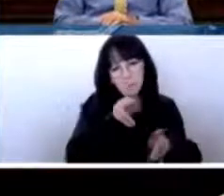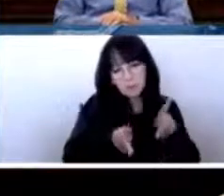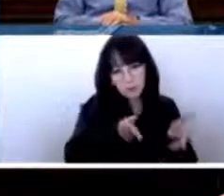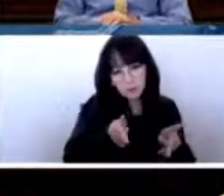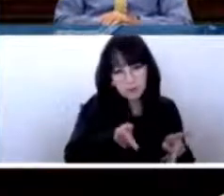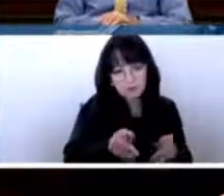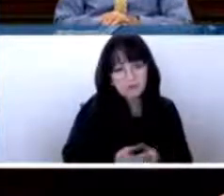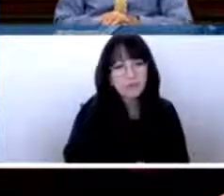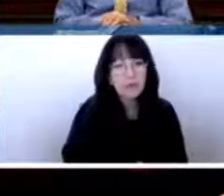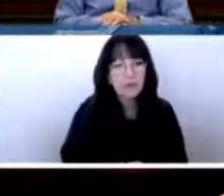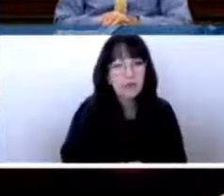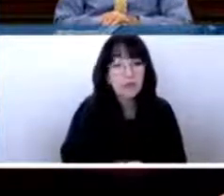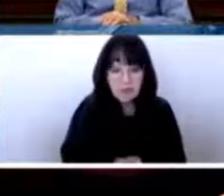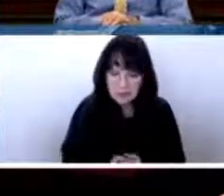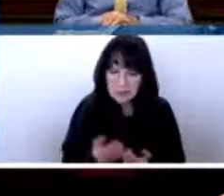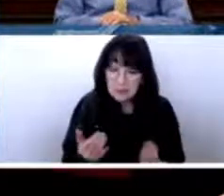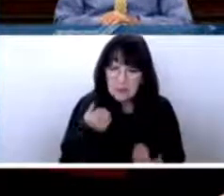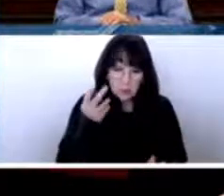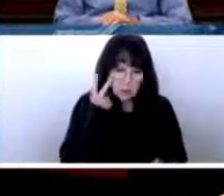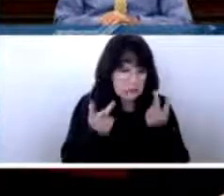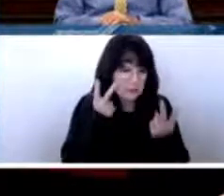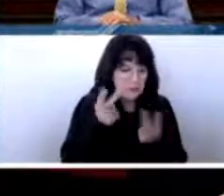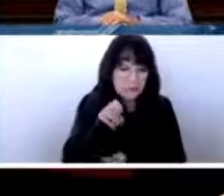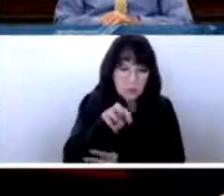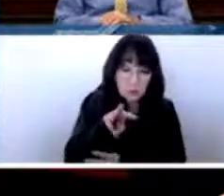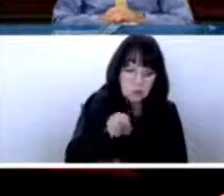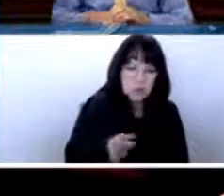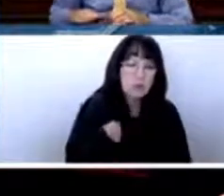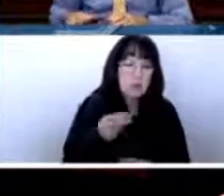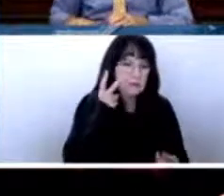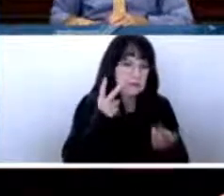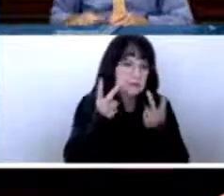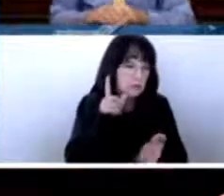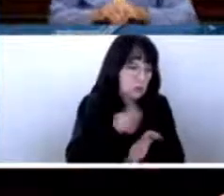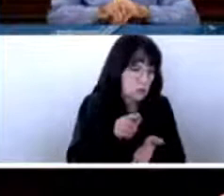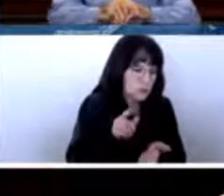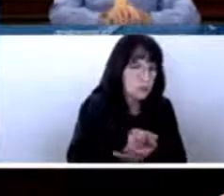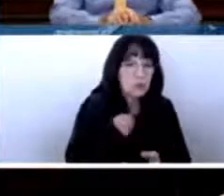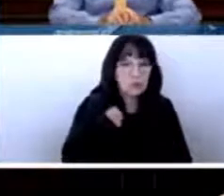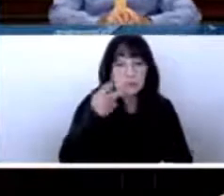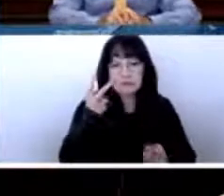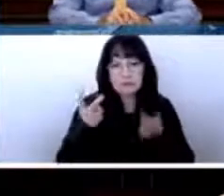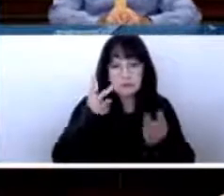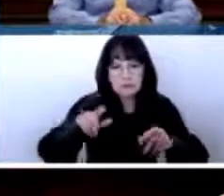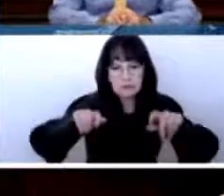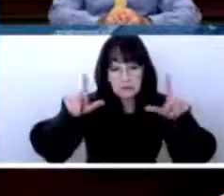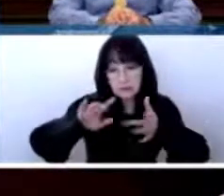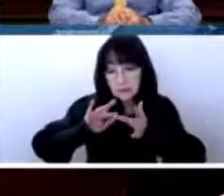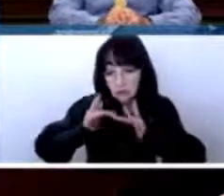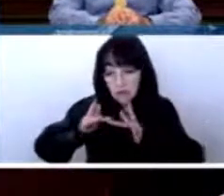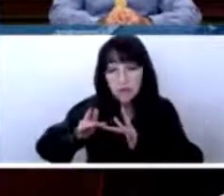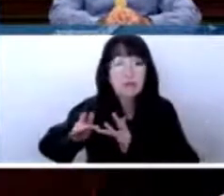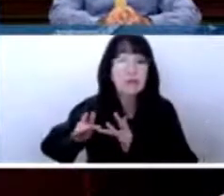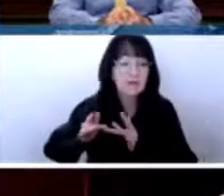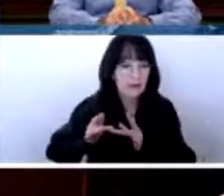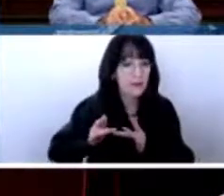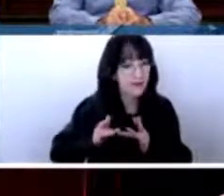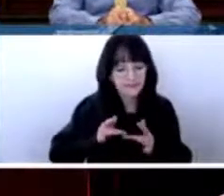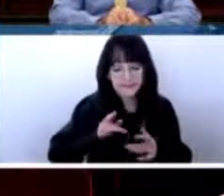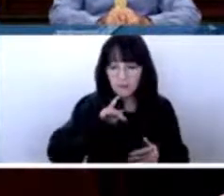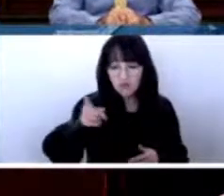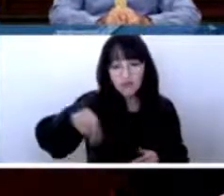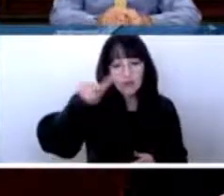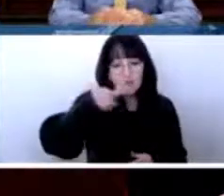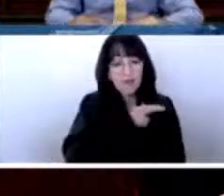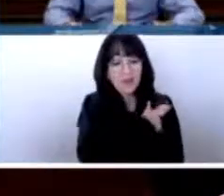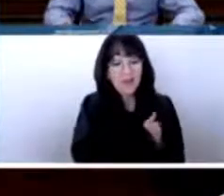heard it from them that this is a preventable crisis. There is a way to protect the hospitals, and that's to make sure